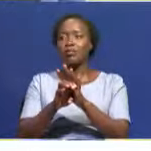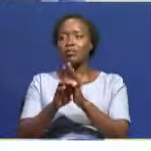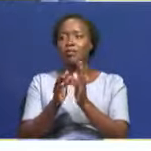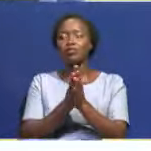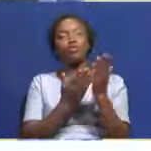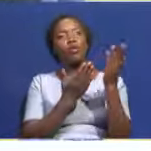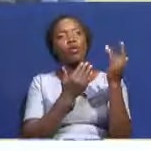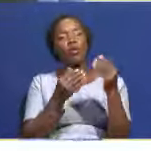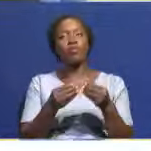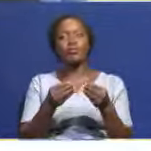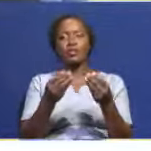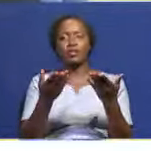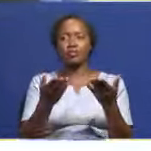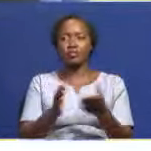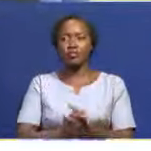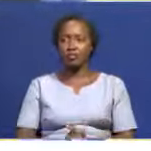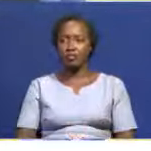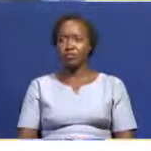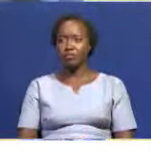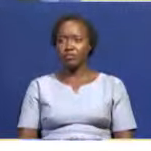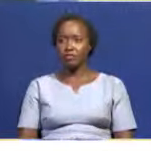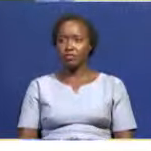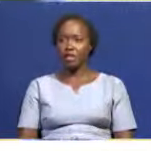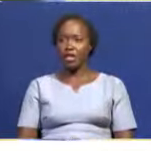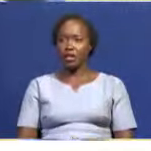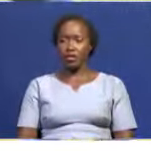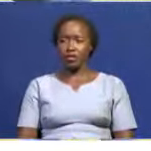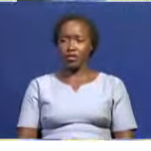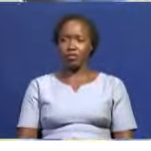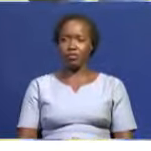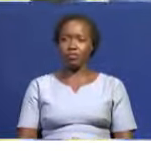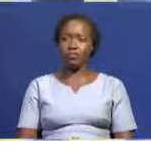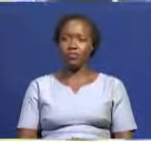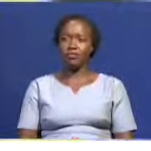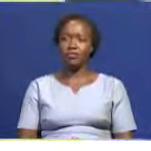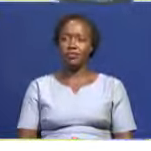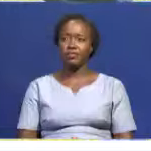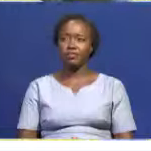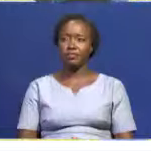tumaini. Kamchemenza, Darubini, katika uwanja wa Safari Park, Nairobi.